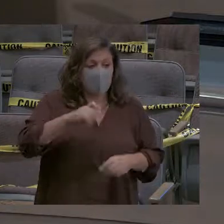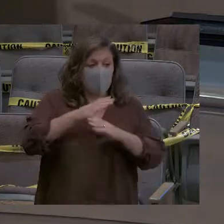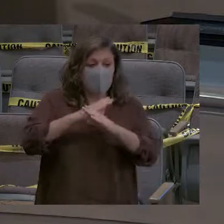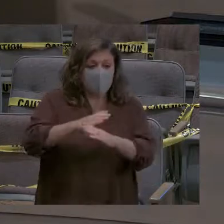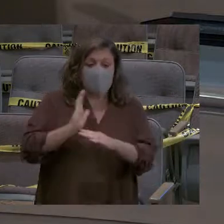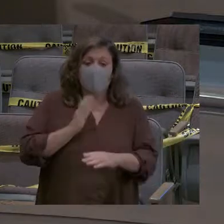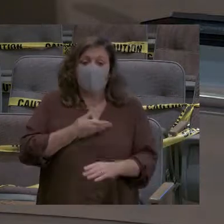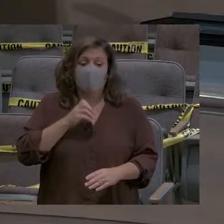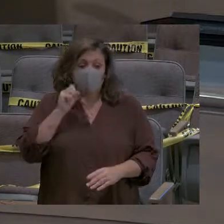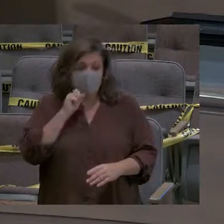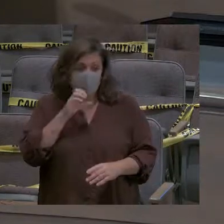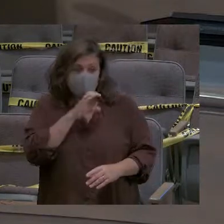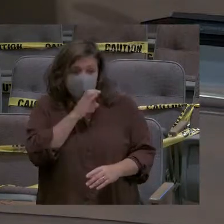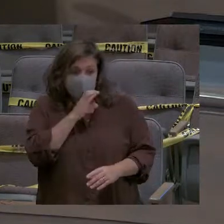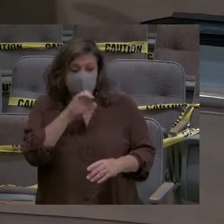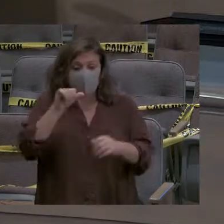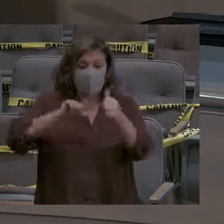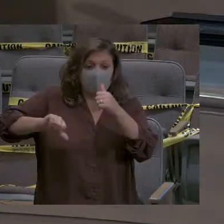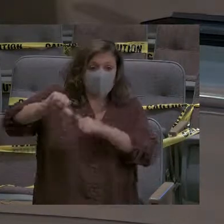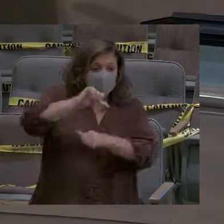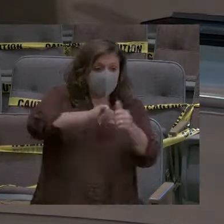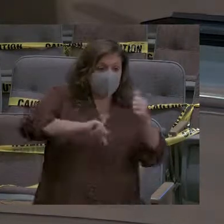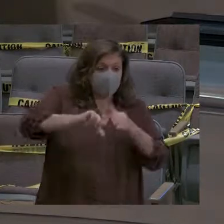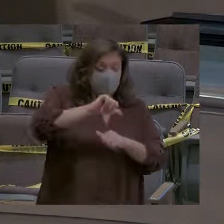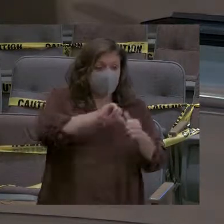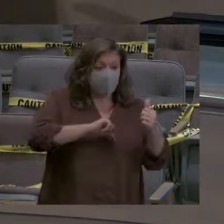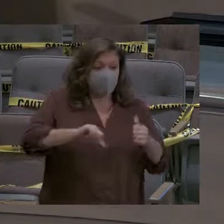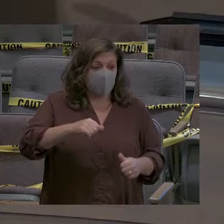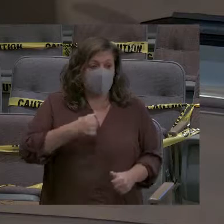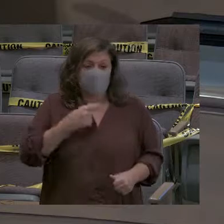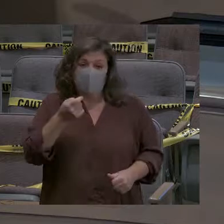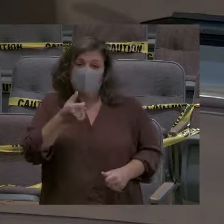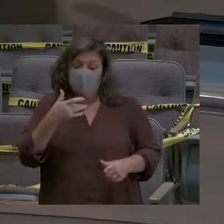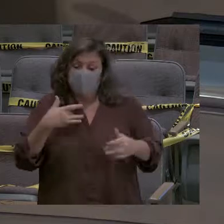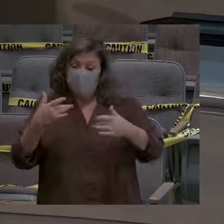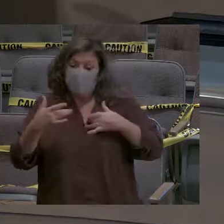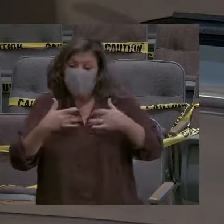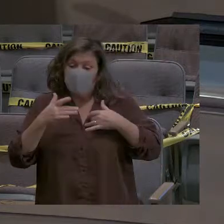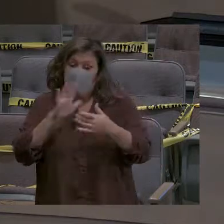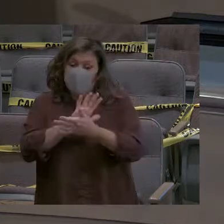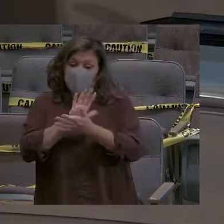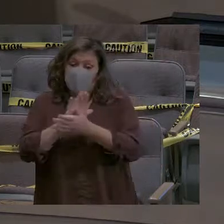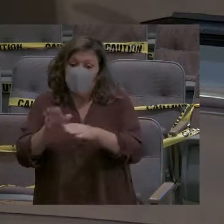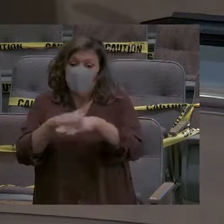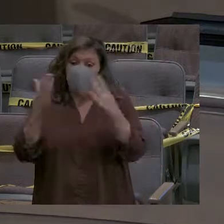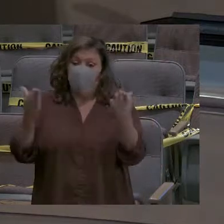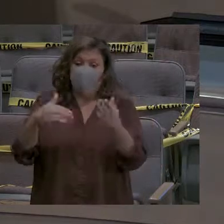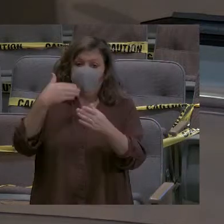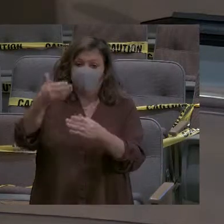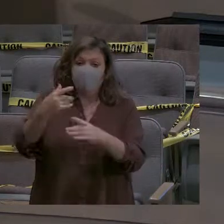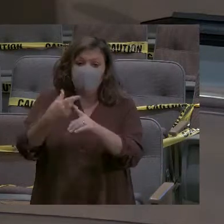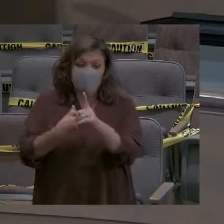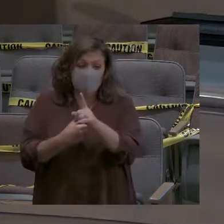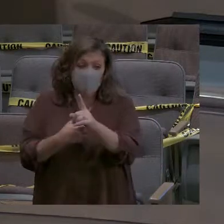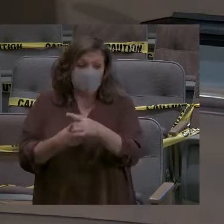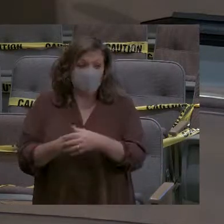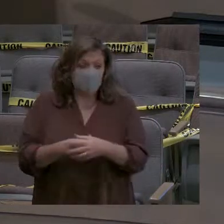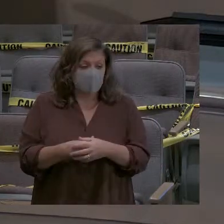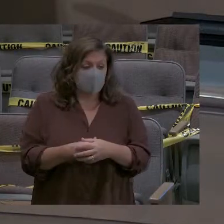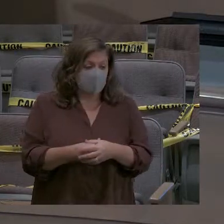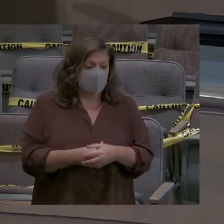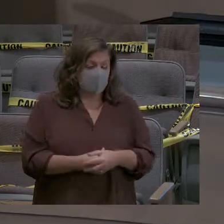citizens, we protect each other. And I'm a little concerned that school will be opening up next month, and I know there will be a lot of individuals